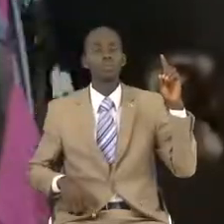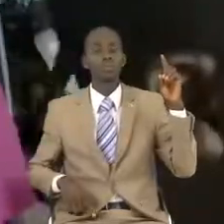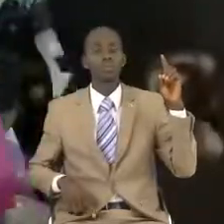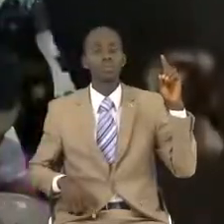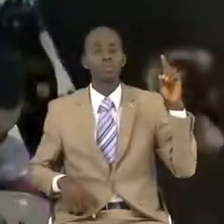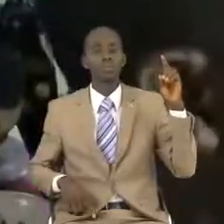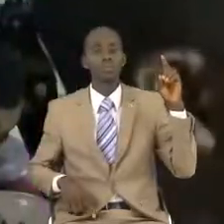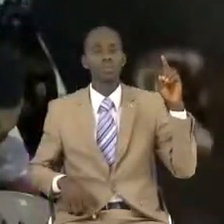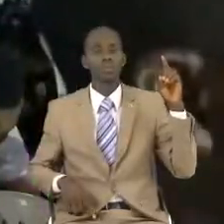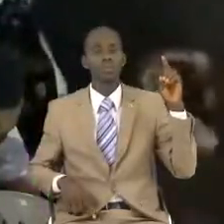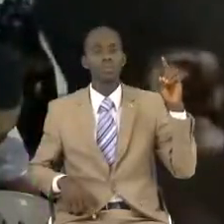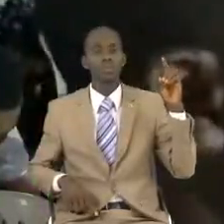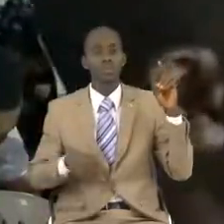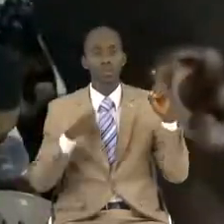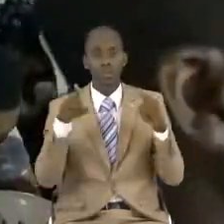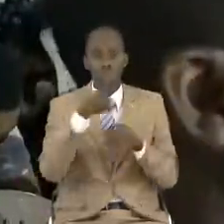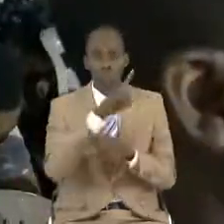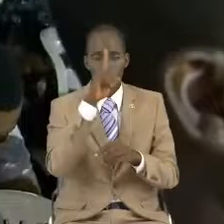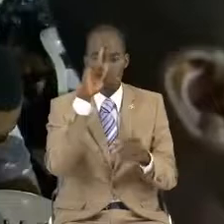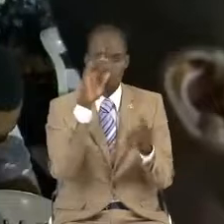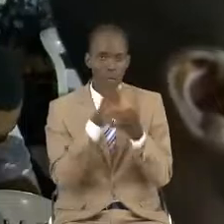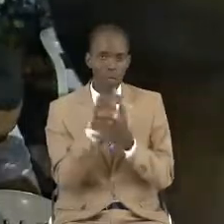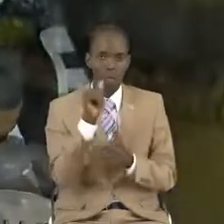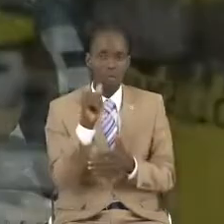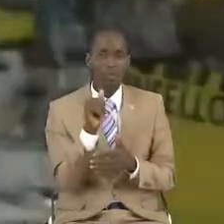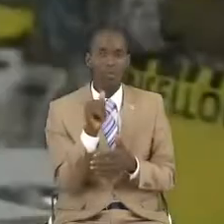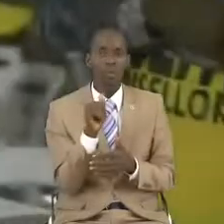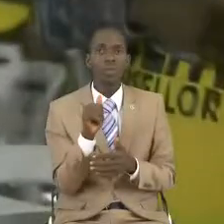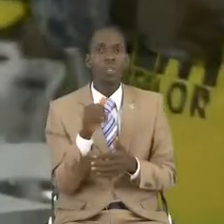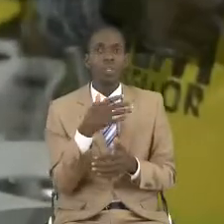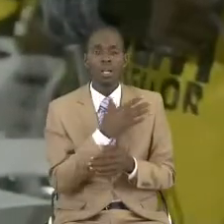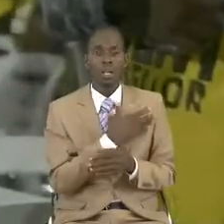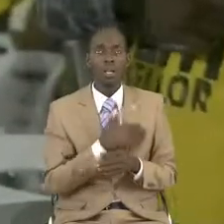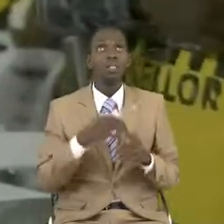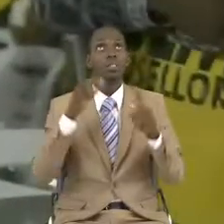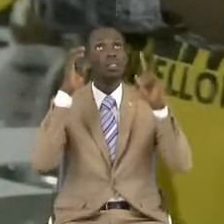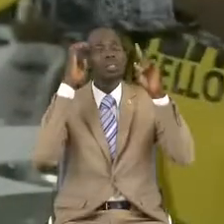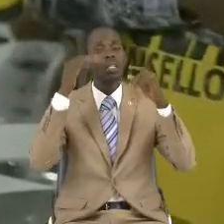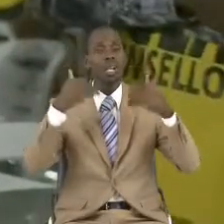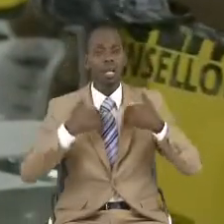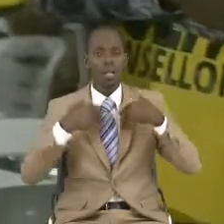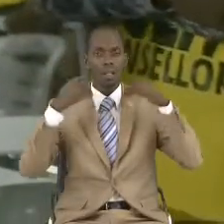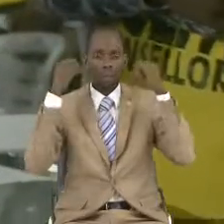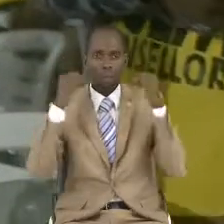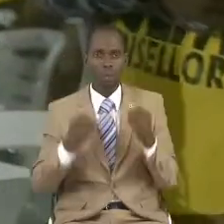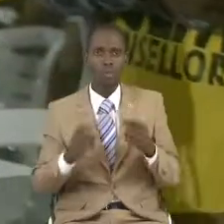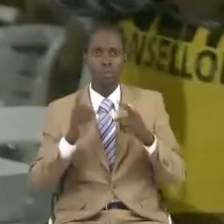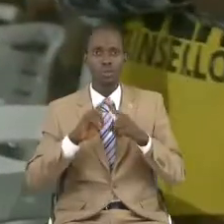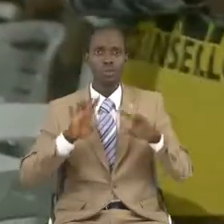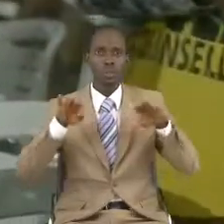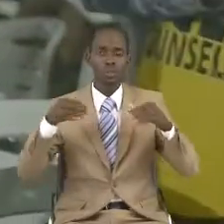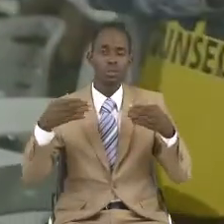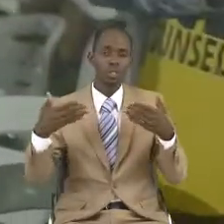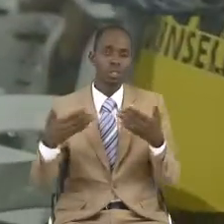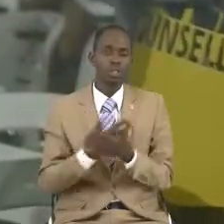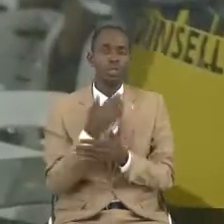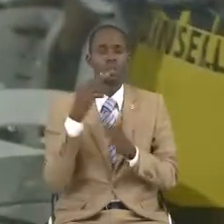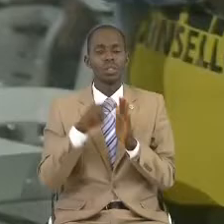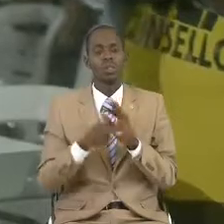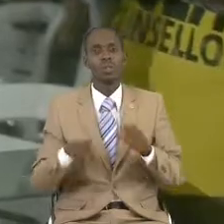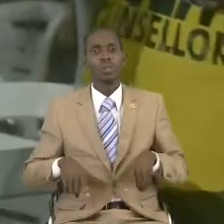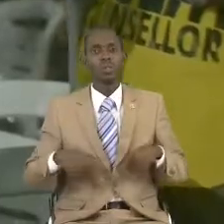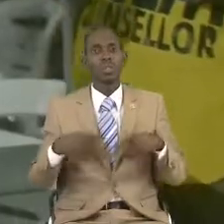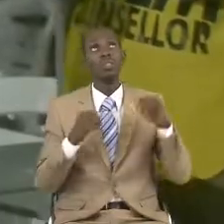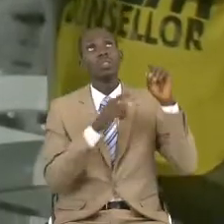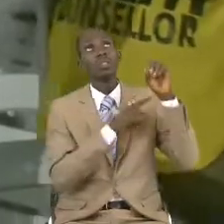believe and the power to live in newness of life the lord will grant